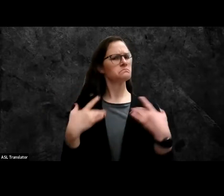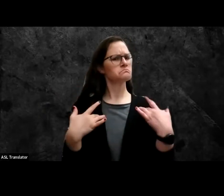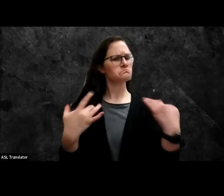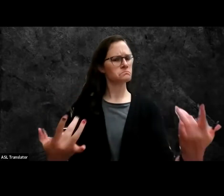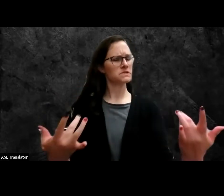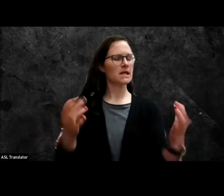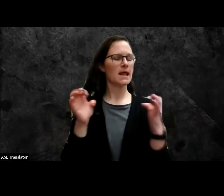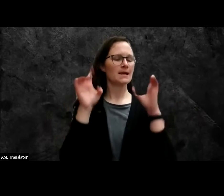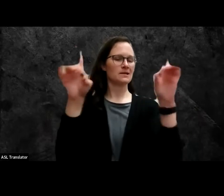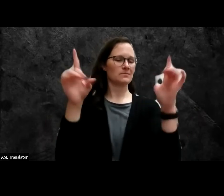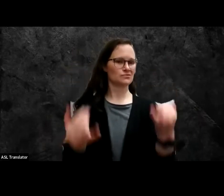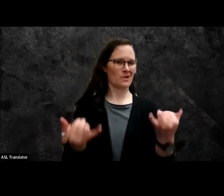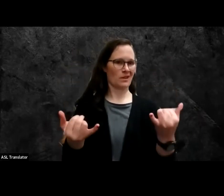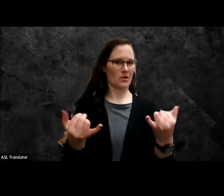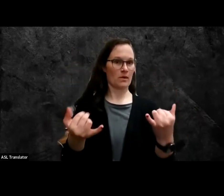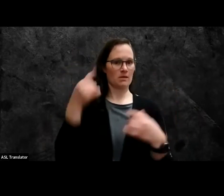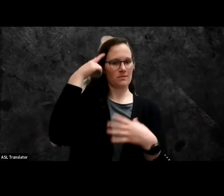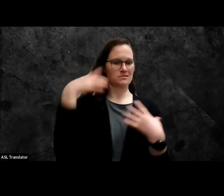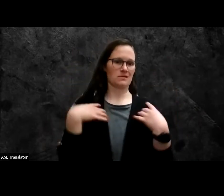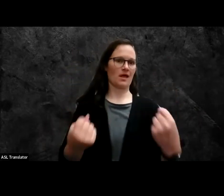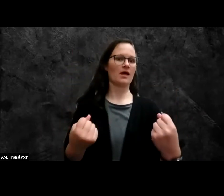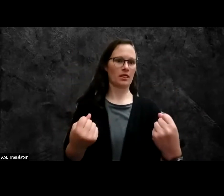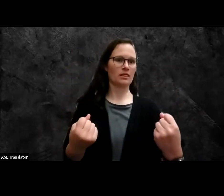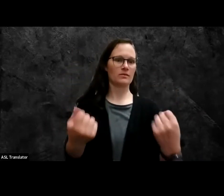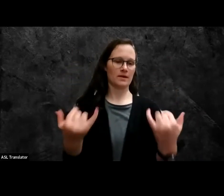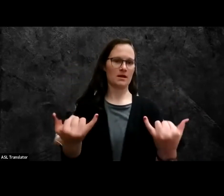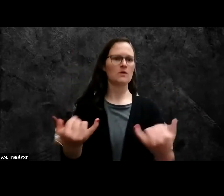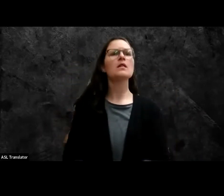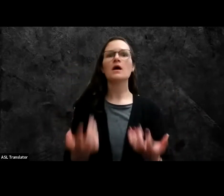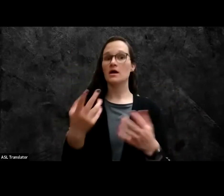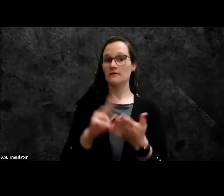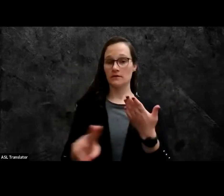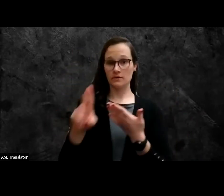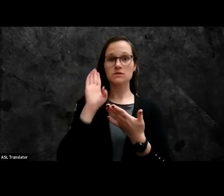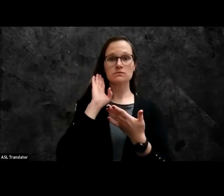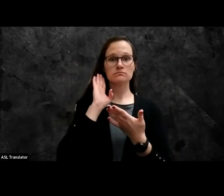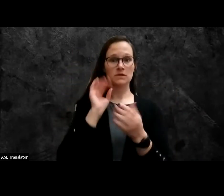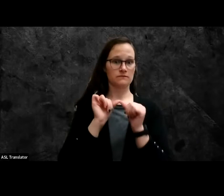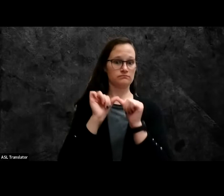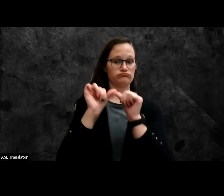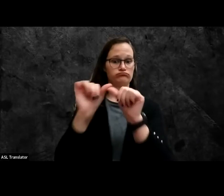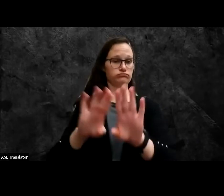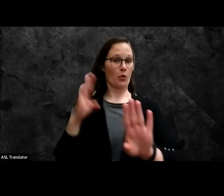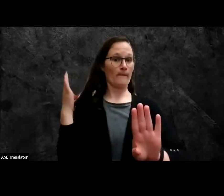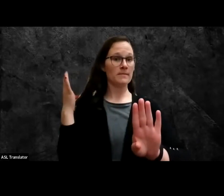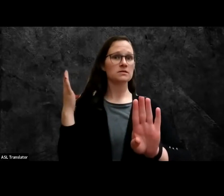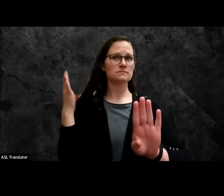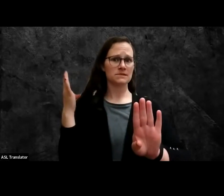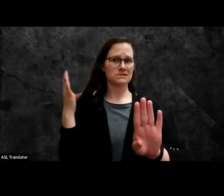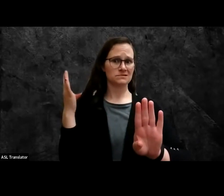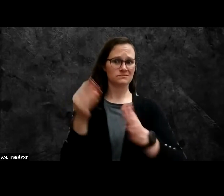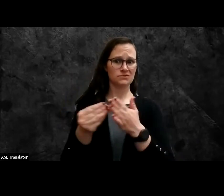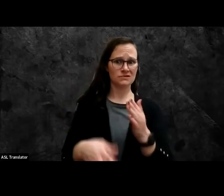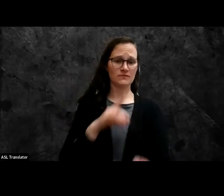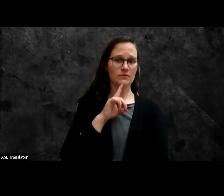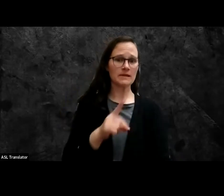wellness staffing. We know that many universities have chosen to stay open because of the incredible need that students have